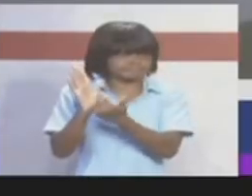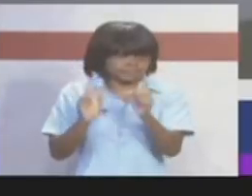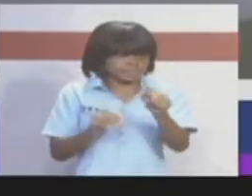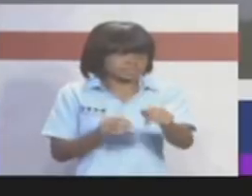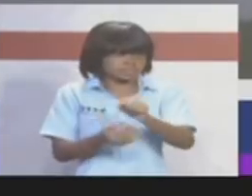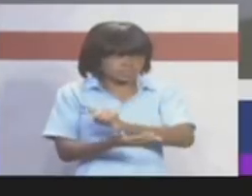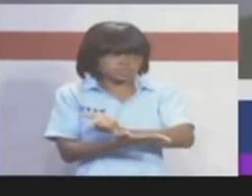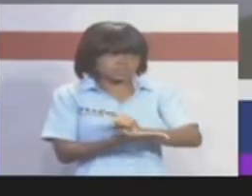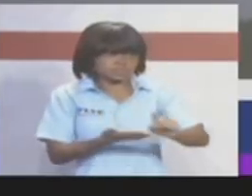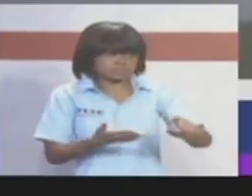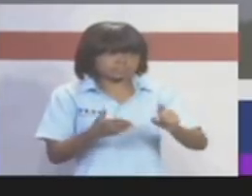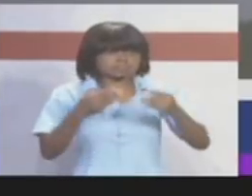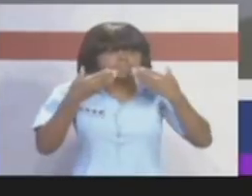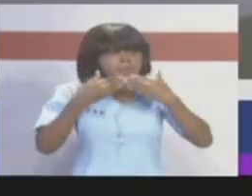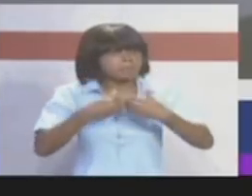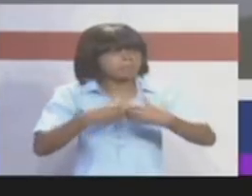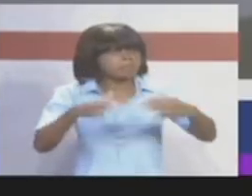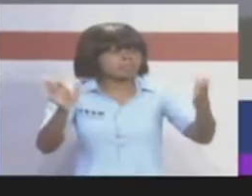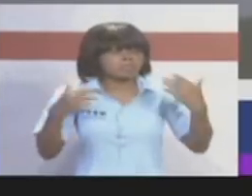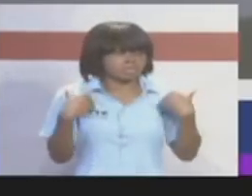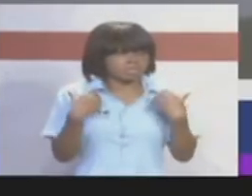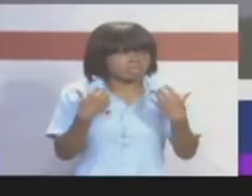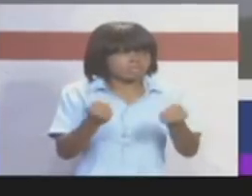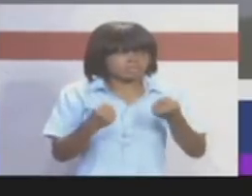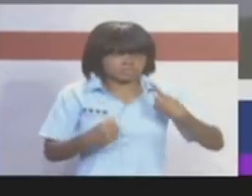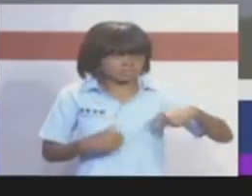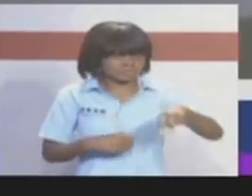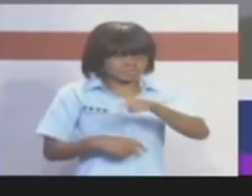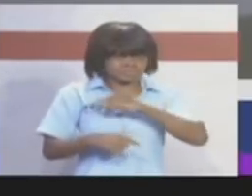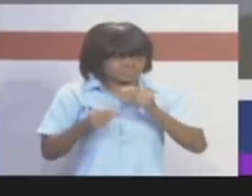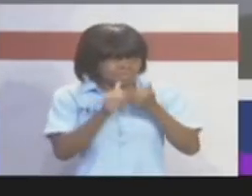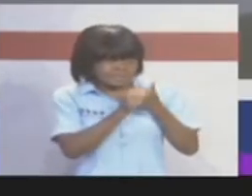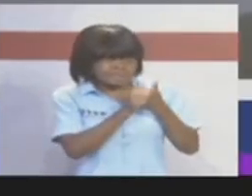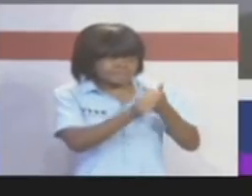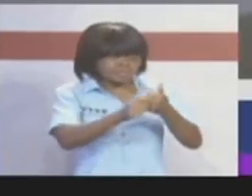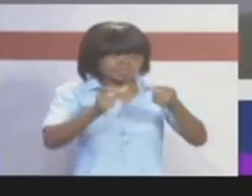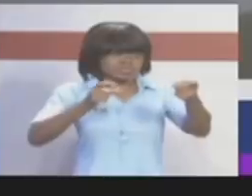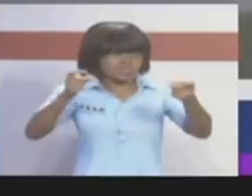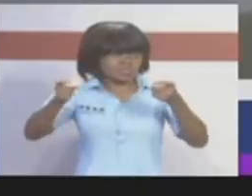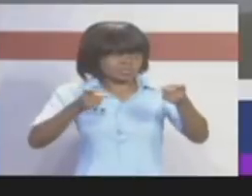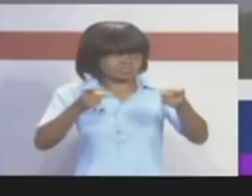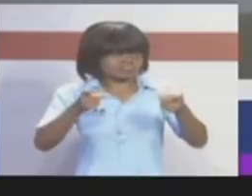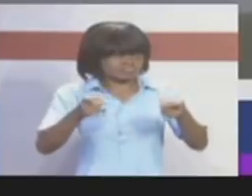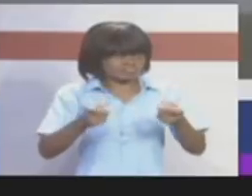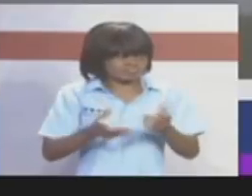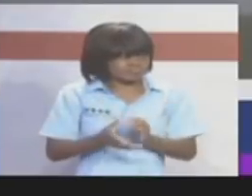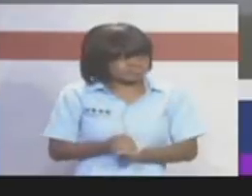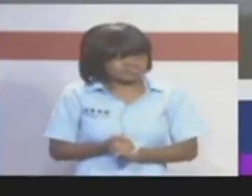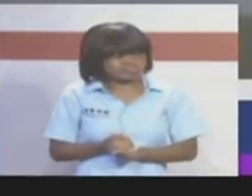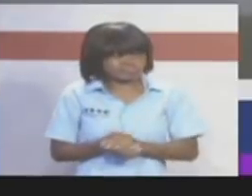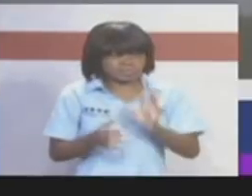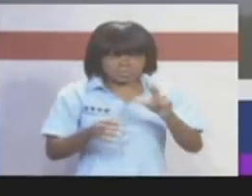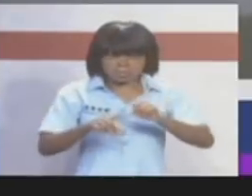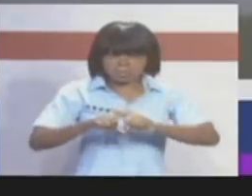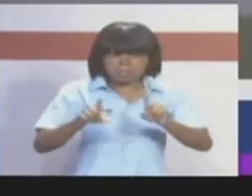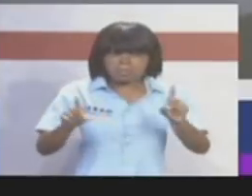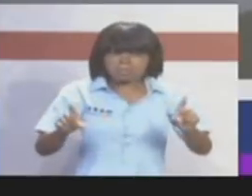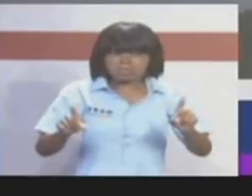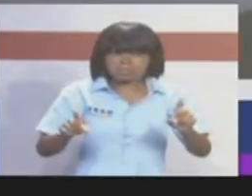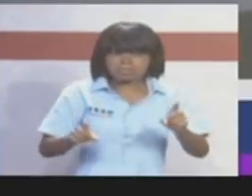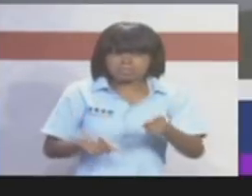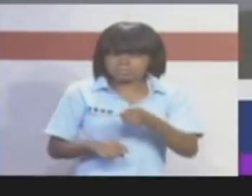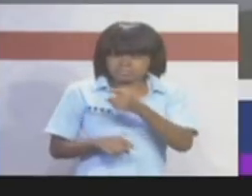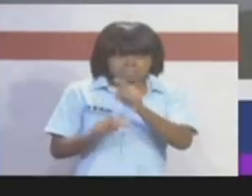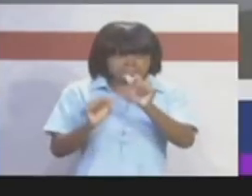to manage the restrictions. Now, to what extent, I don't know if you'll be able to answer, is it going to be that we're going to revert